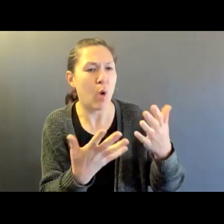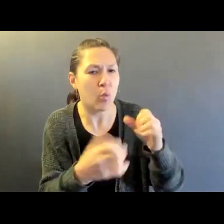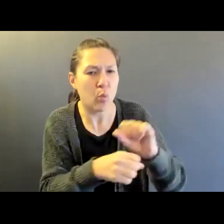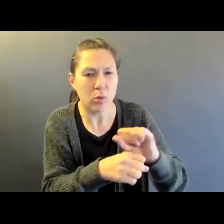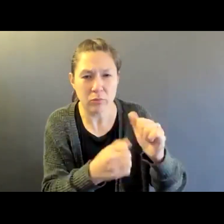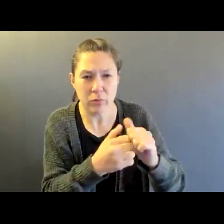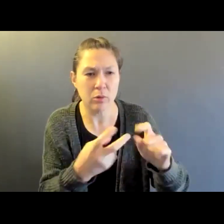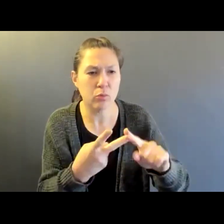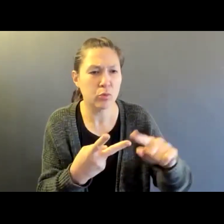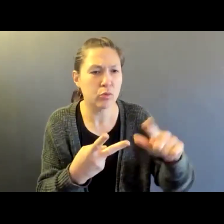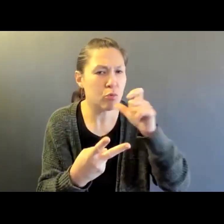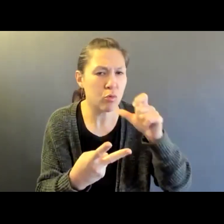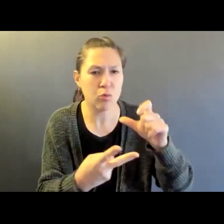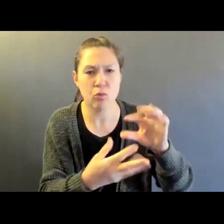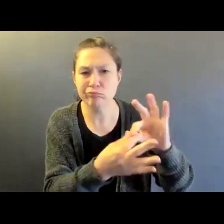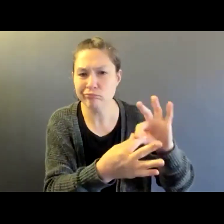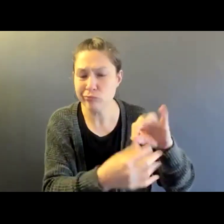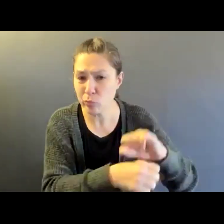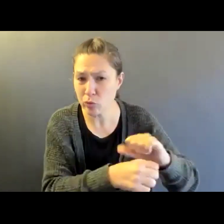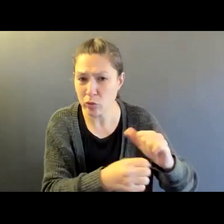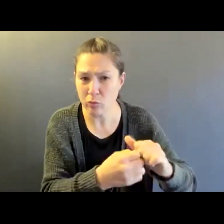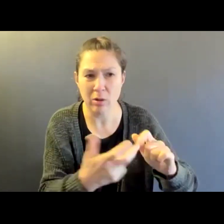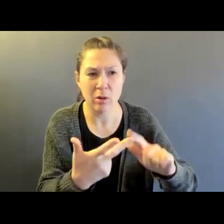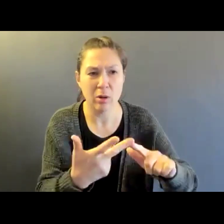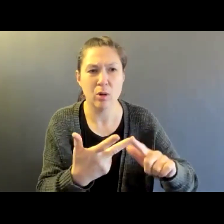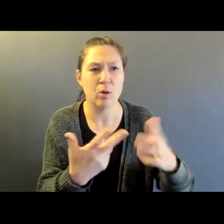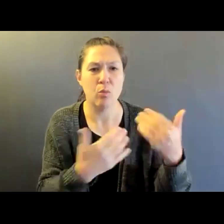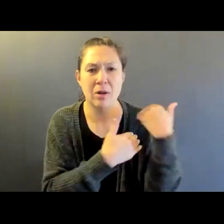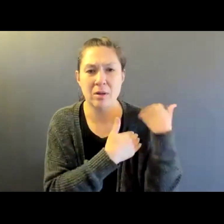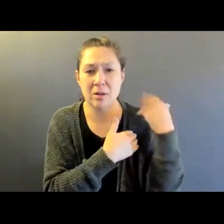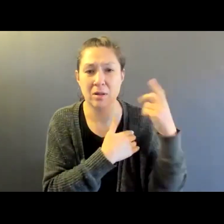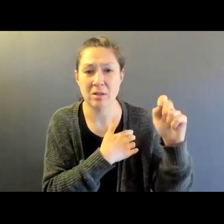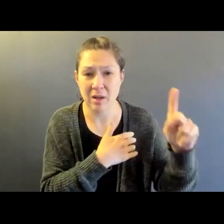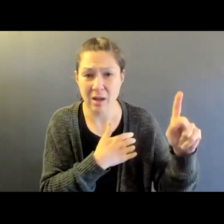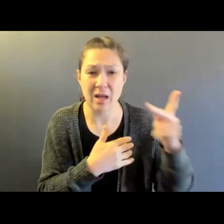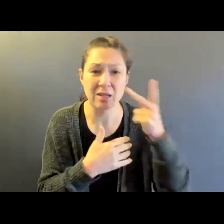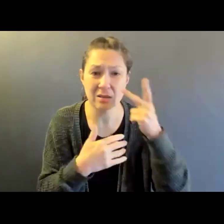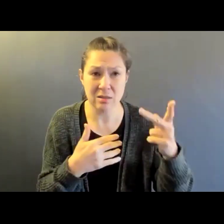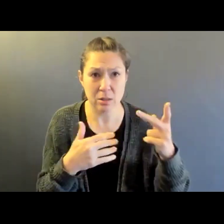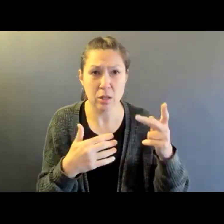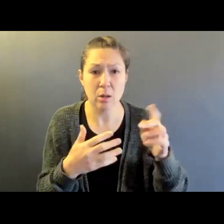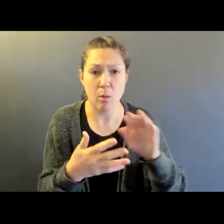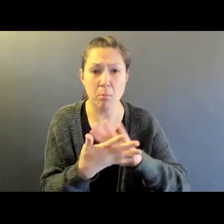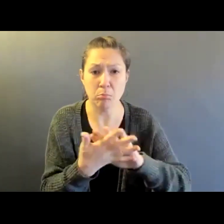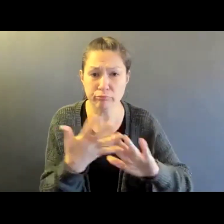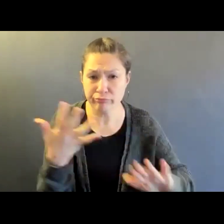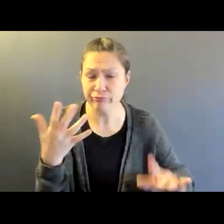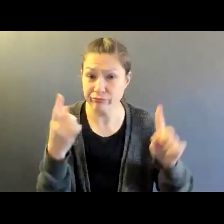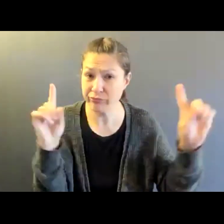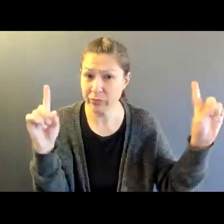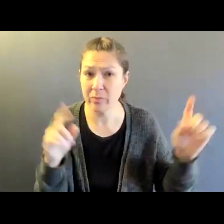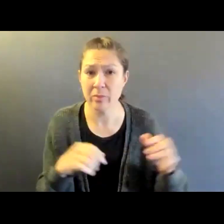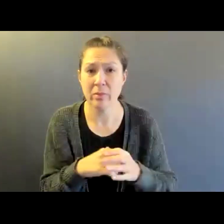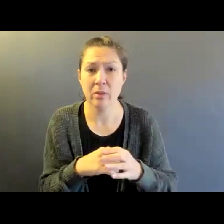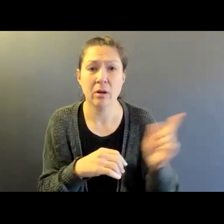important issues, what are the important tasks we need to accomplish to see that journey progress. But they do want to also see data